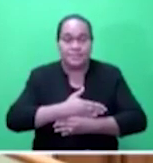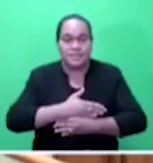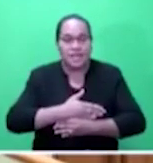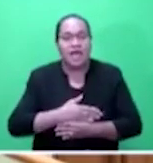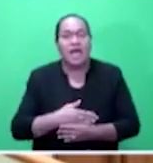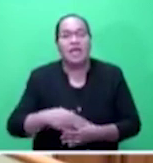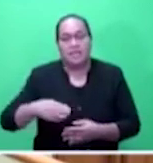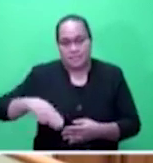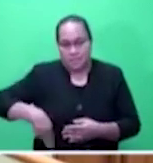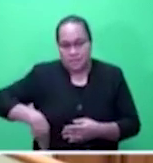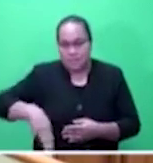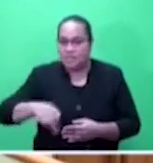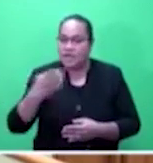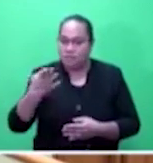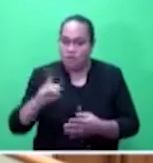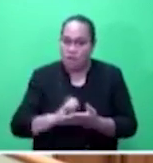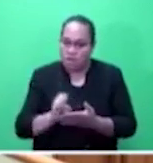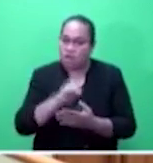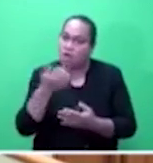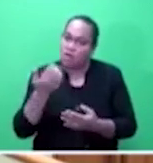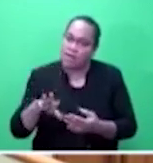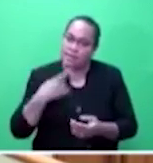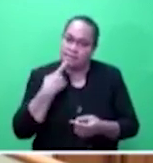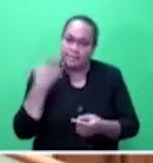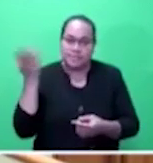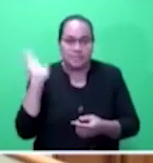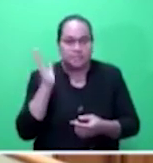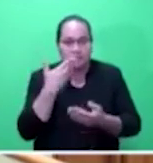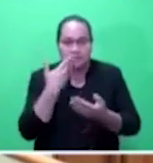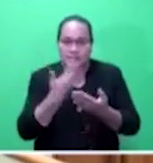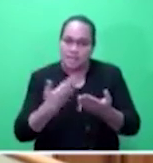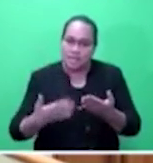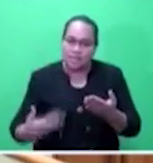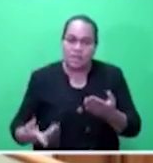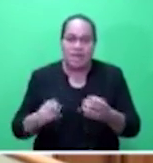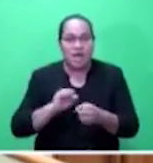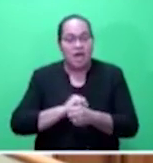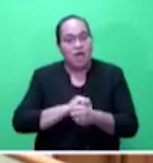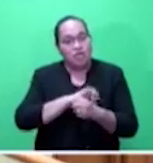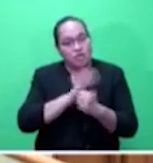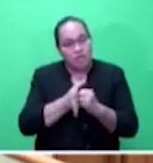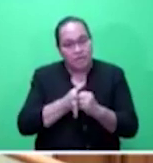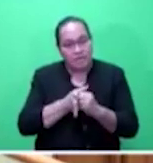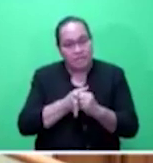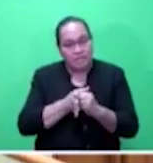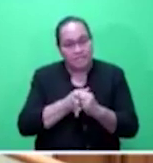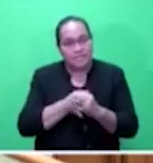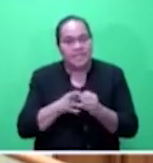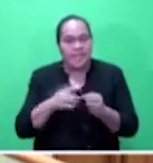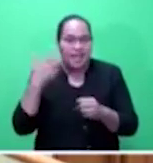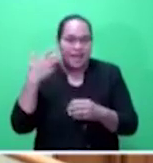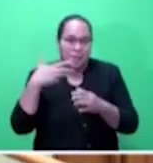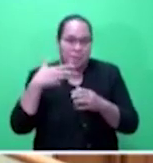Minister for Economy has now delivered the COVID-19 response budget